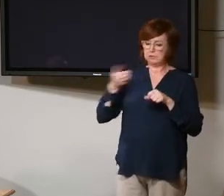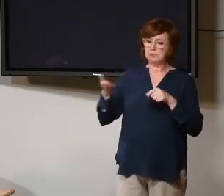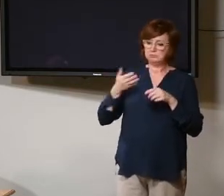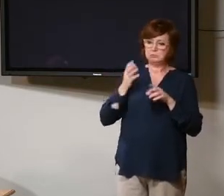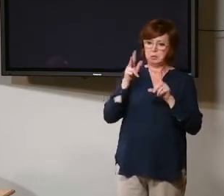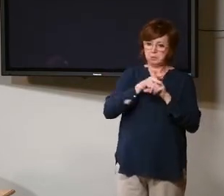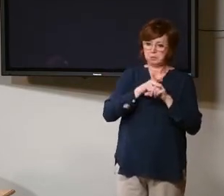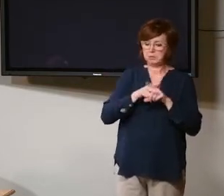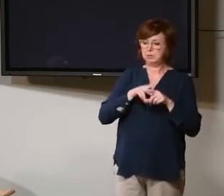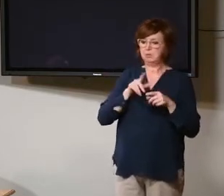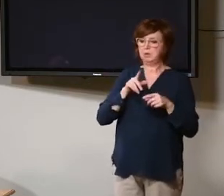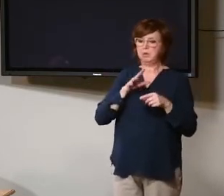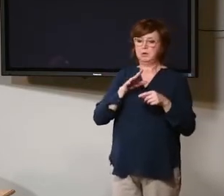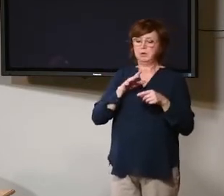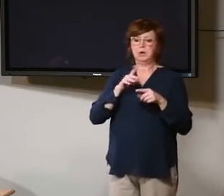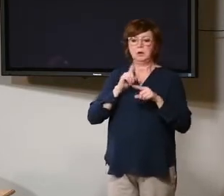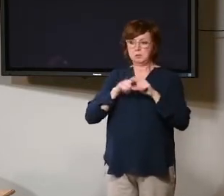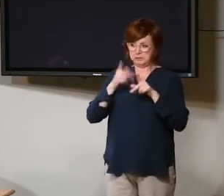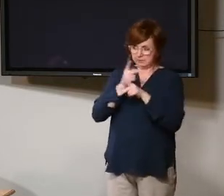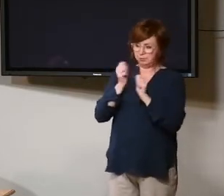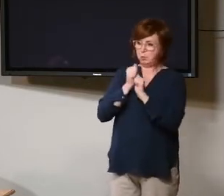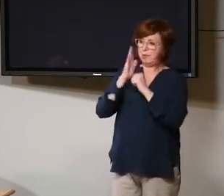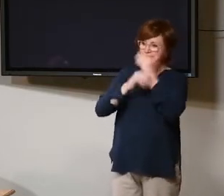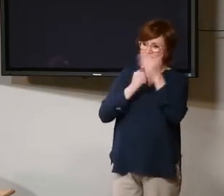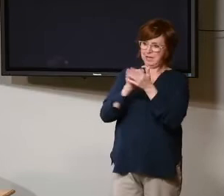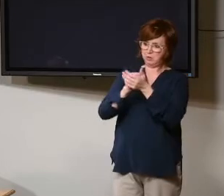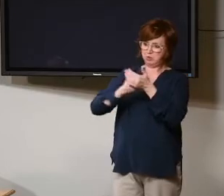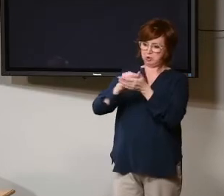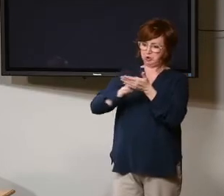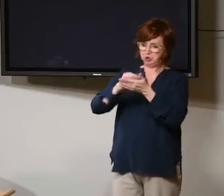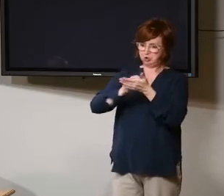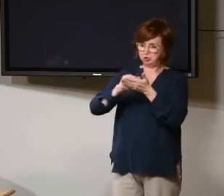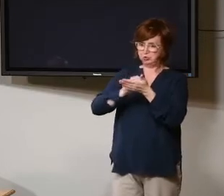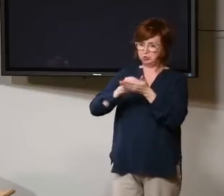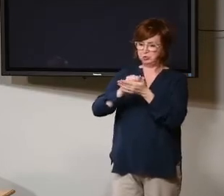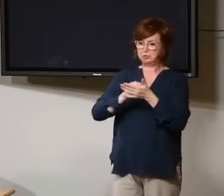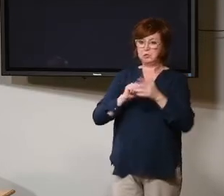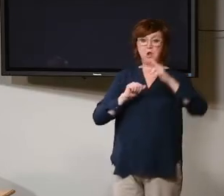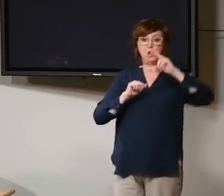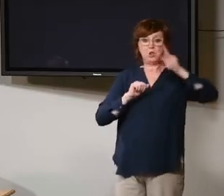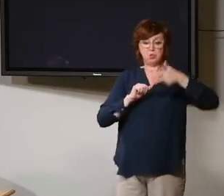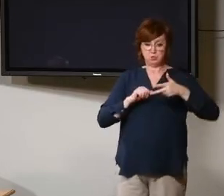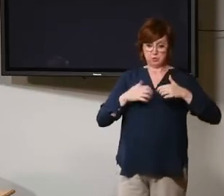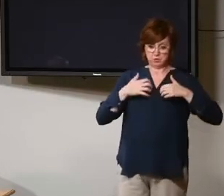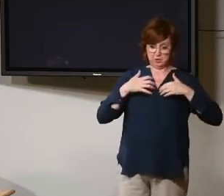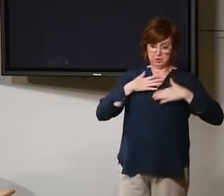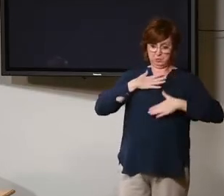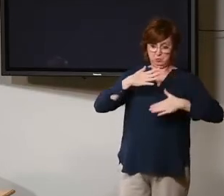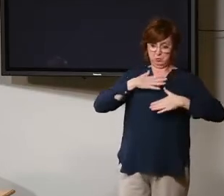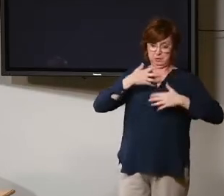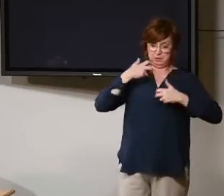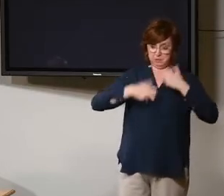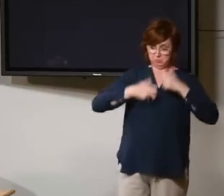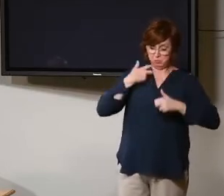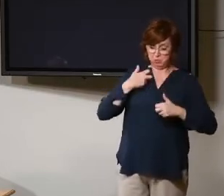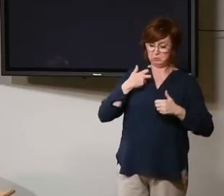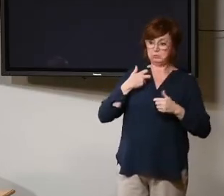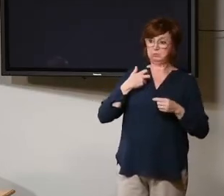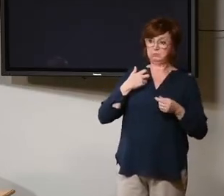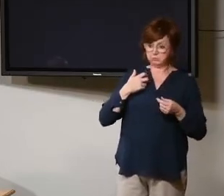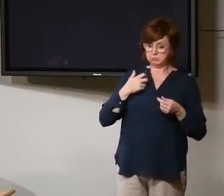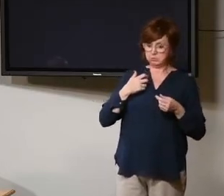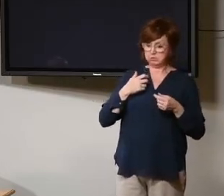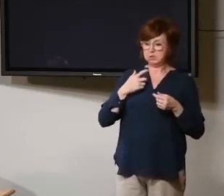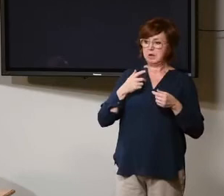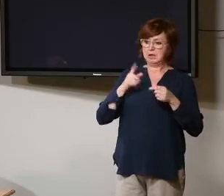the primary care setting. Where you have a respiratory illness and you need to be assessed in a hospital setting or a primary care setting,